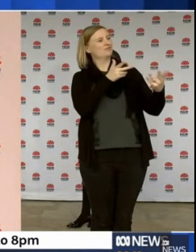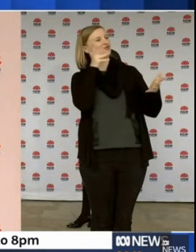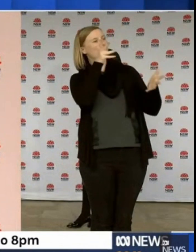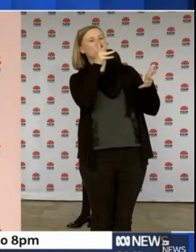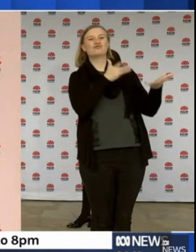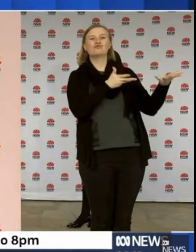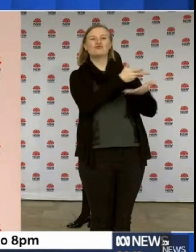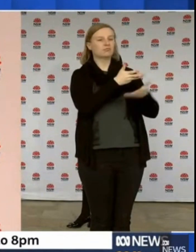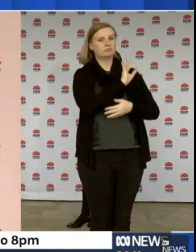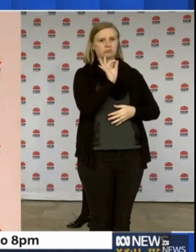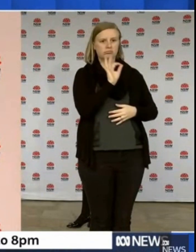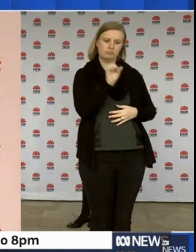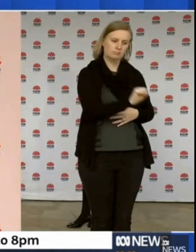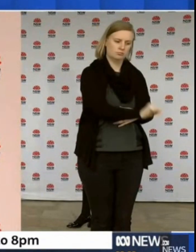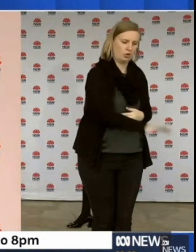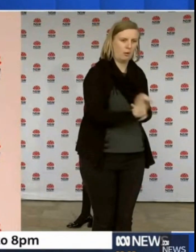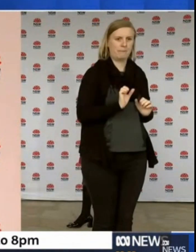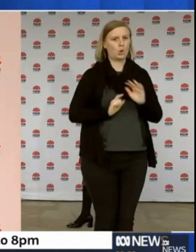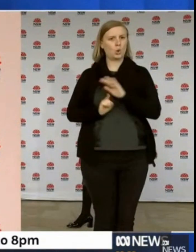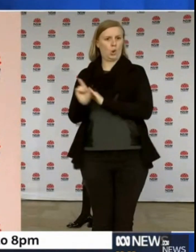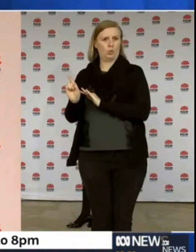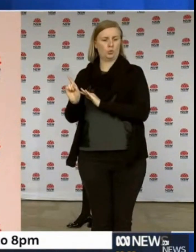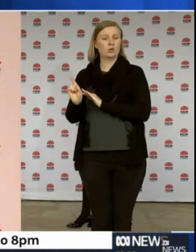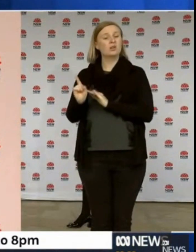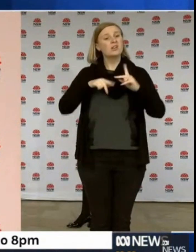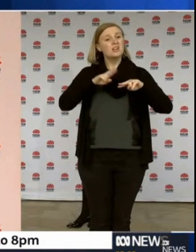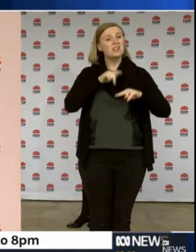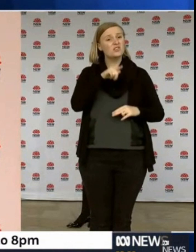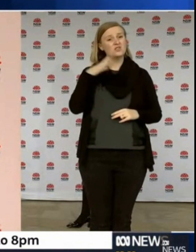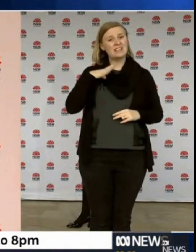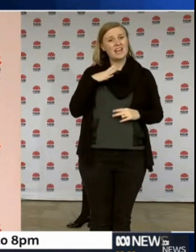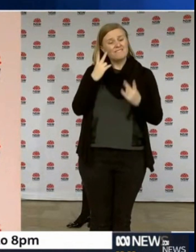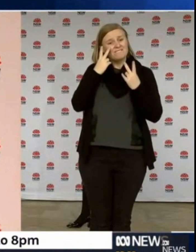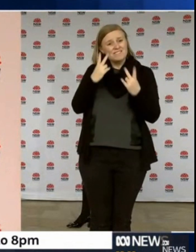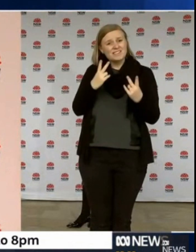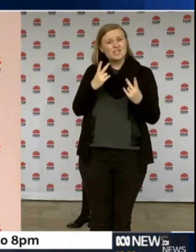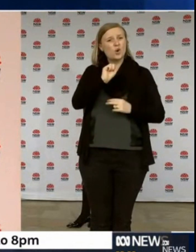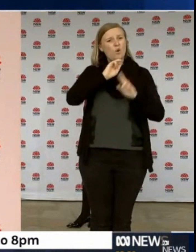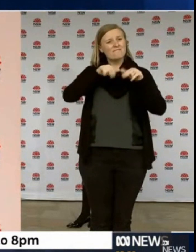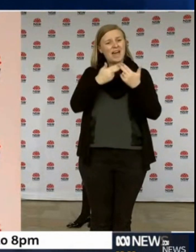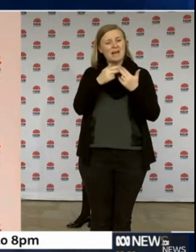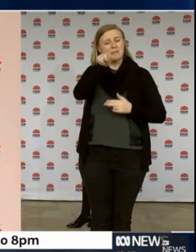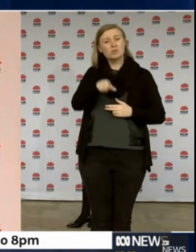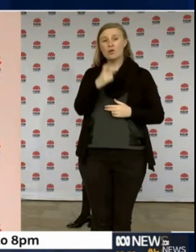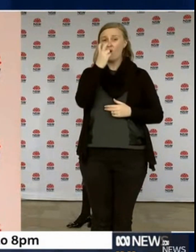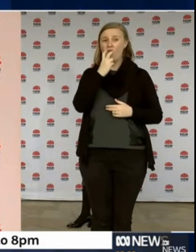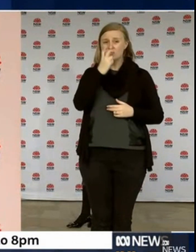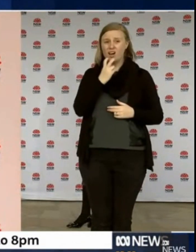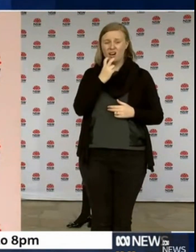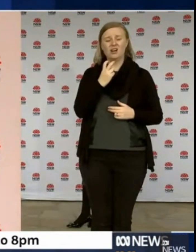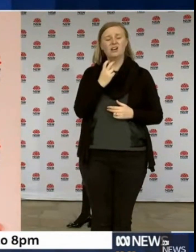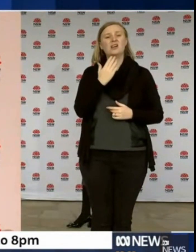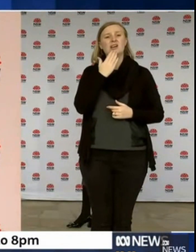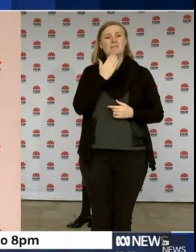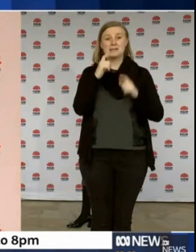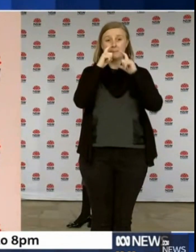your aged and frail relative and you do need to visit, please wear a mask even indoors and try and visit at the